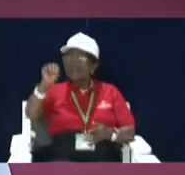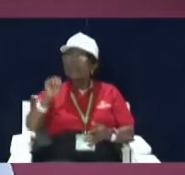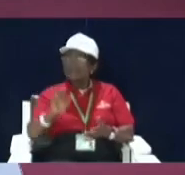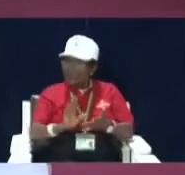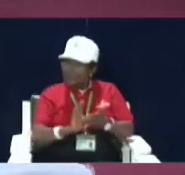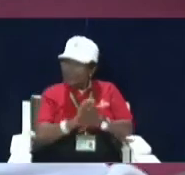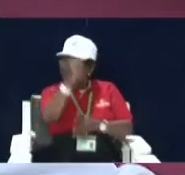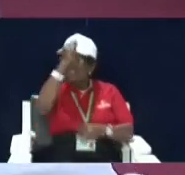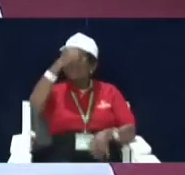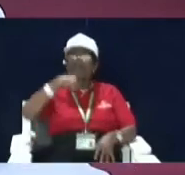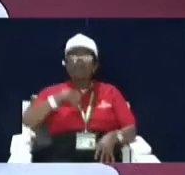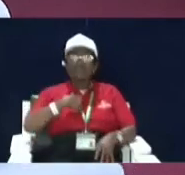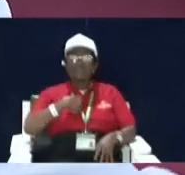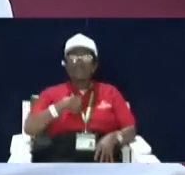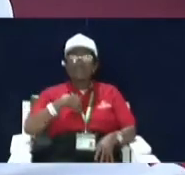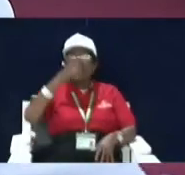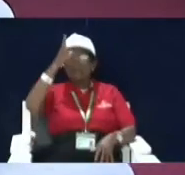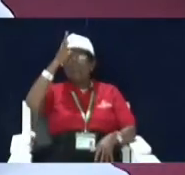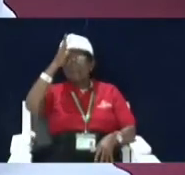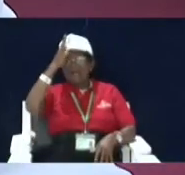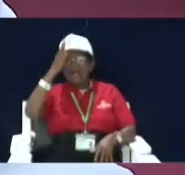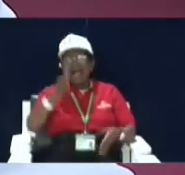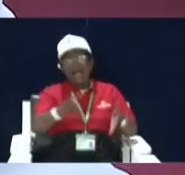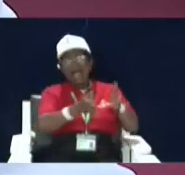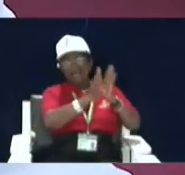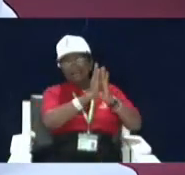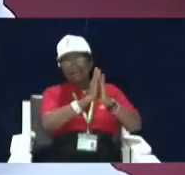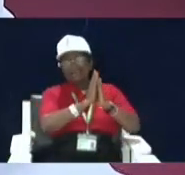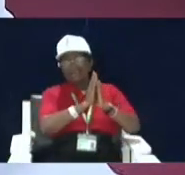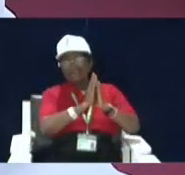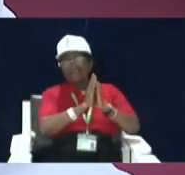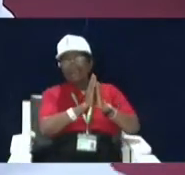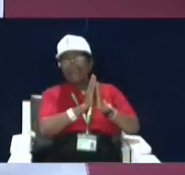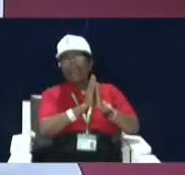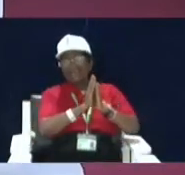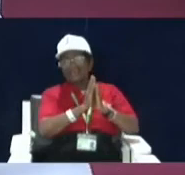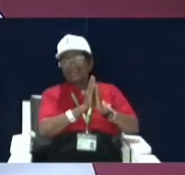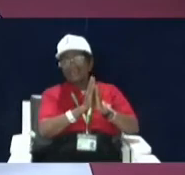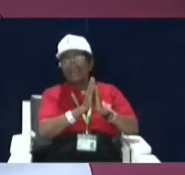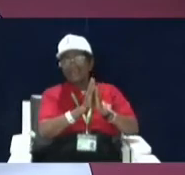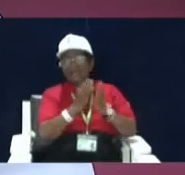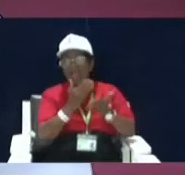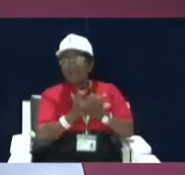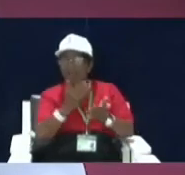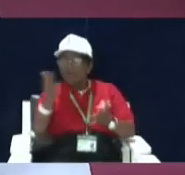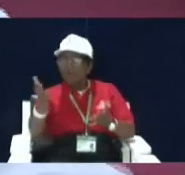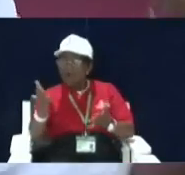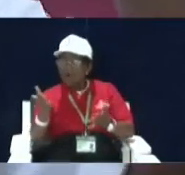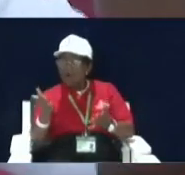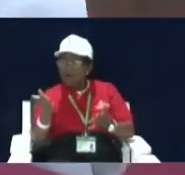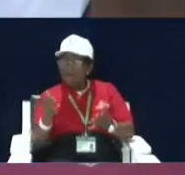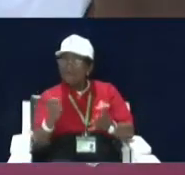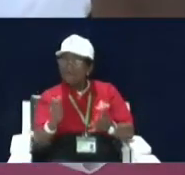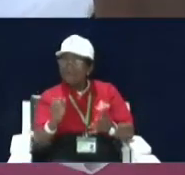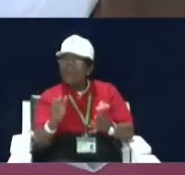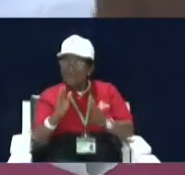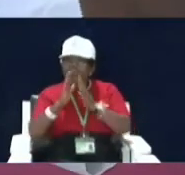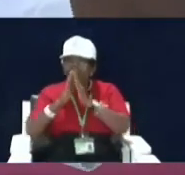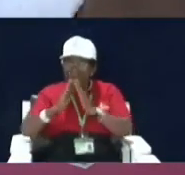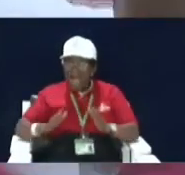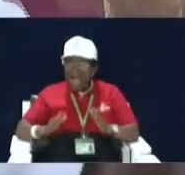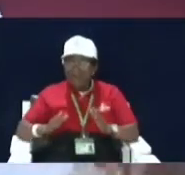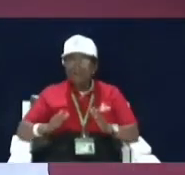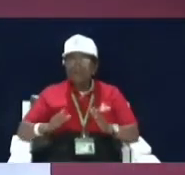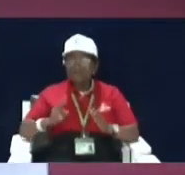Papa has bought a little bungalow here on the camp, 2-bedroom. If you see his mansion